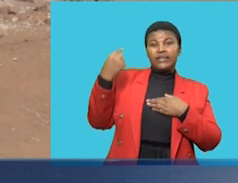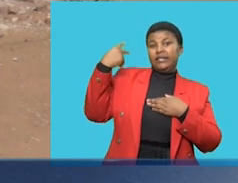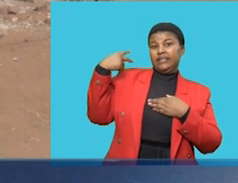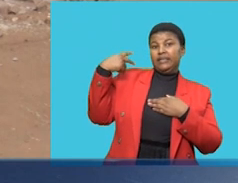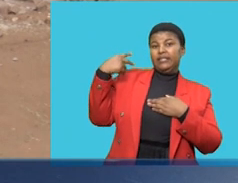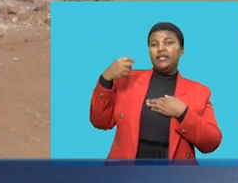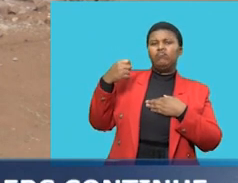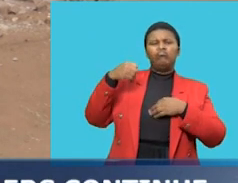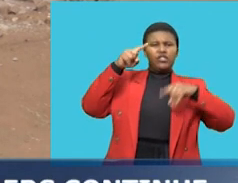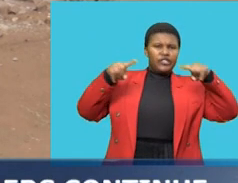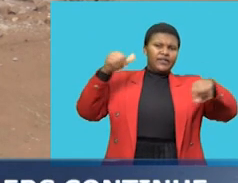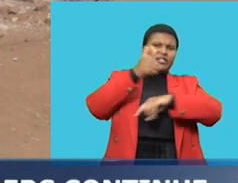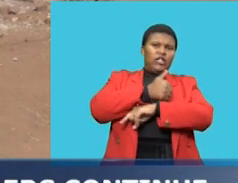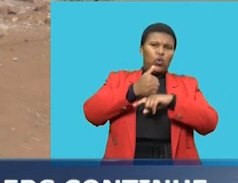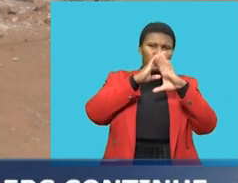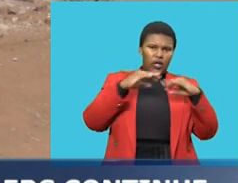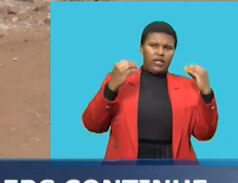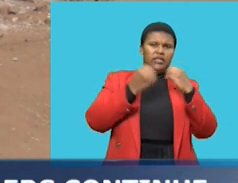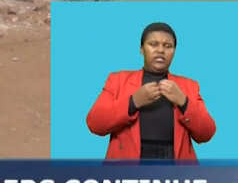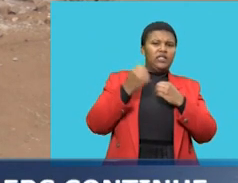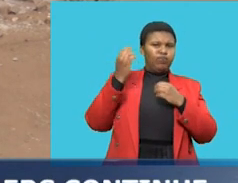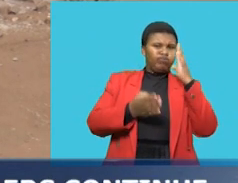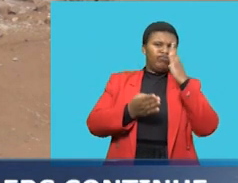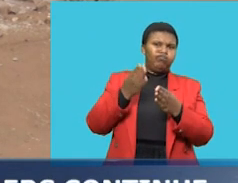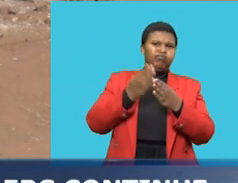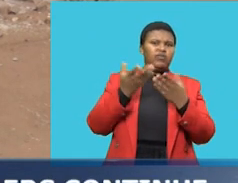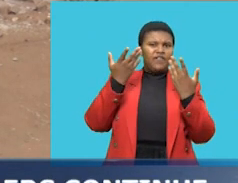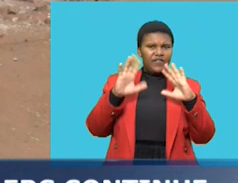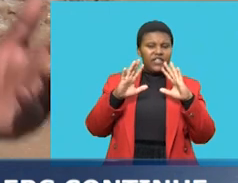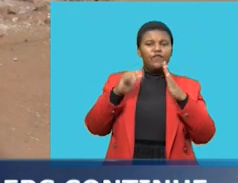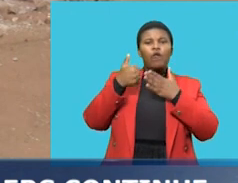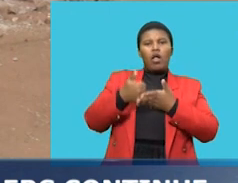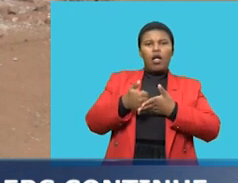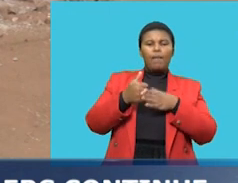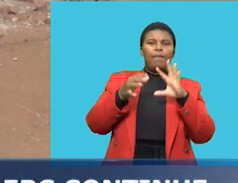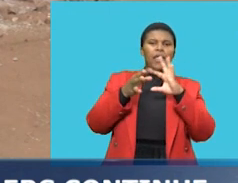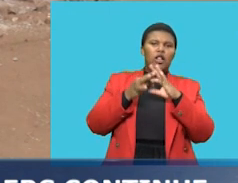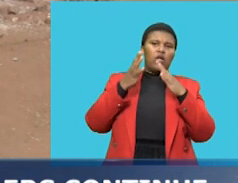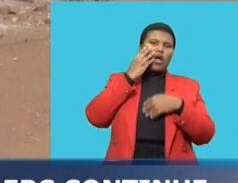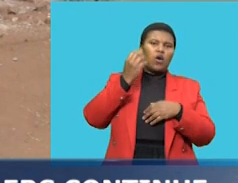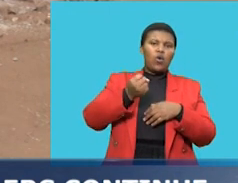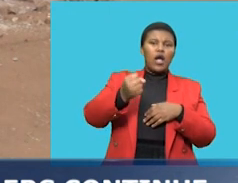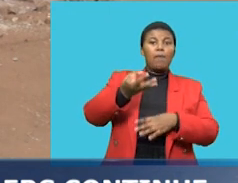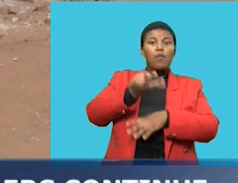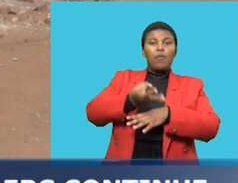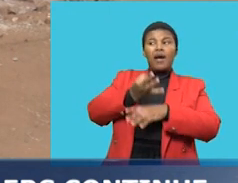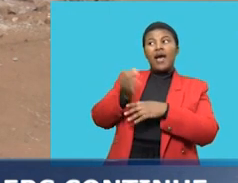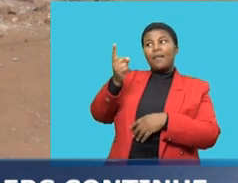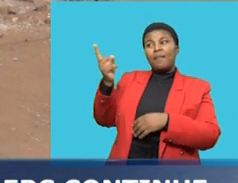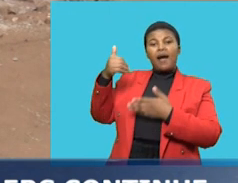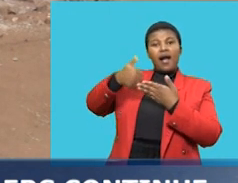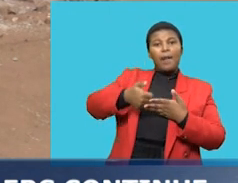different stakeholders, they were here assisting for Indlu yamagogo. Abobaba ngalaphaya, they were assisting also